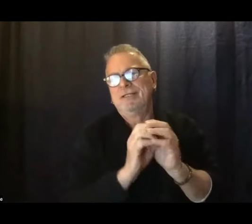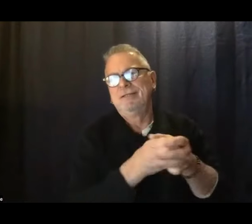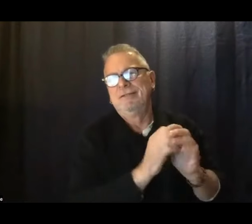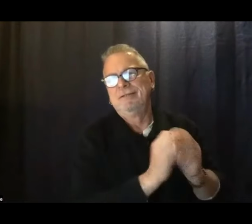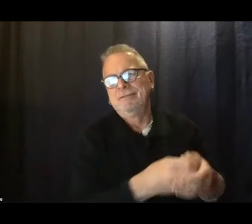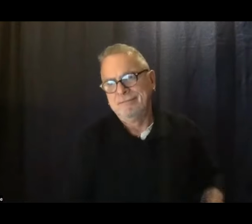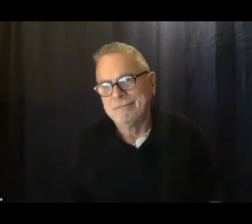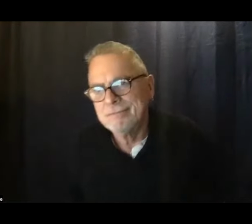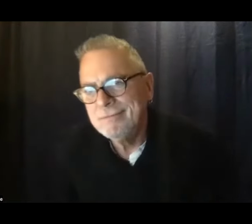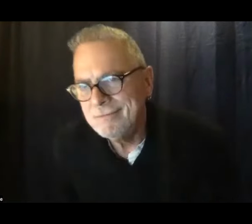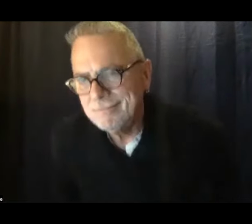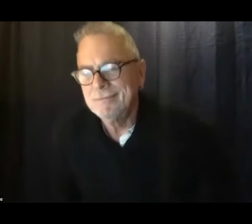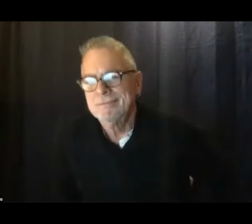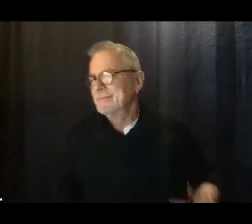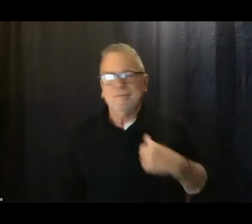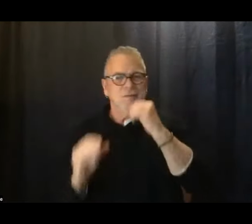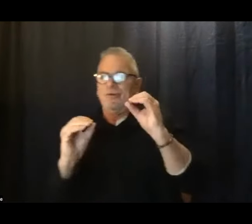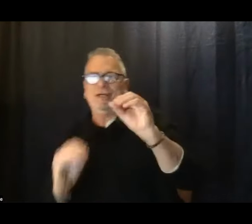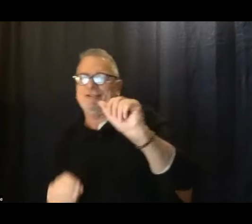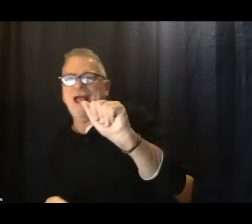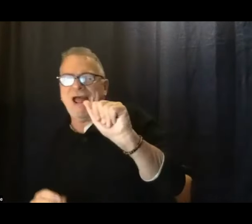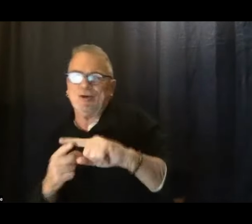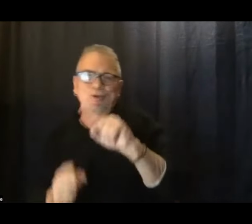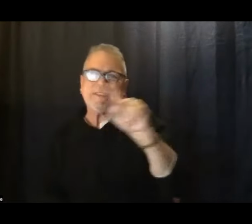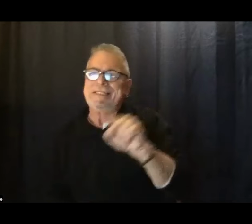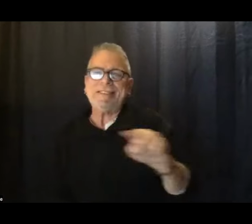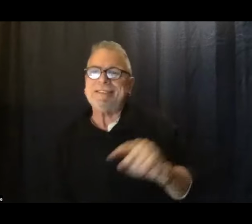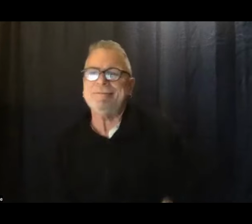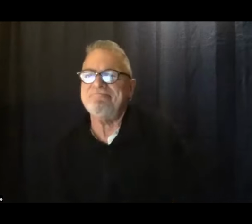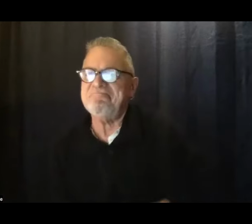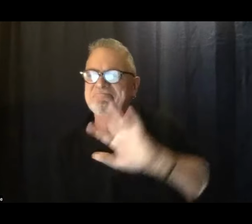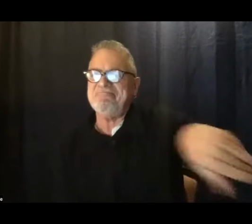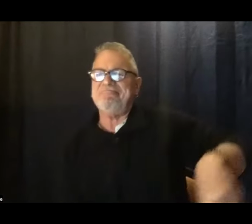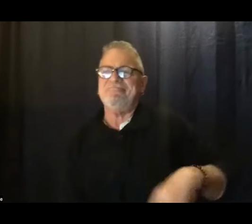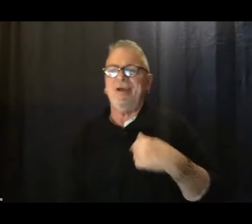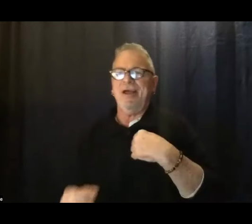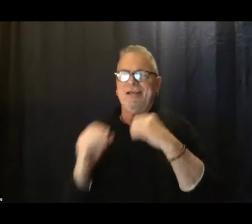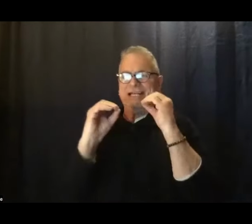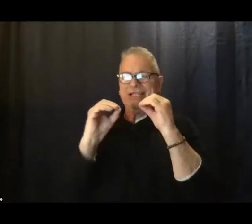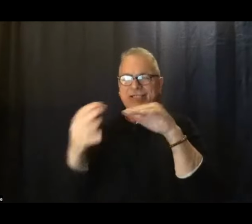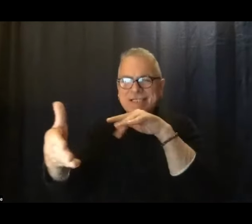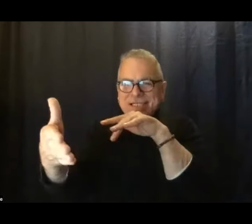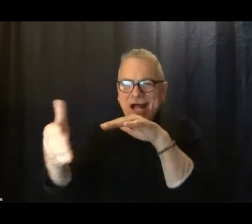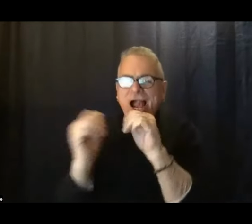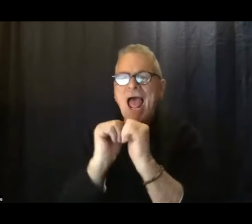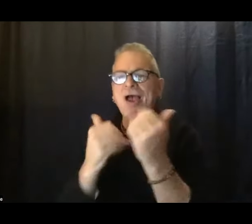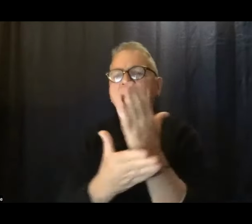So I do split the letters into 5 categories. I do not teach it as A to